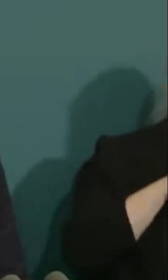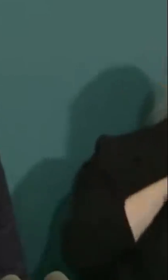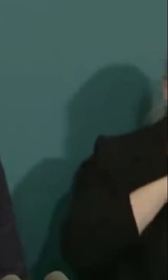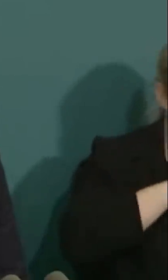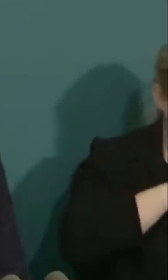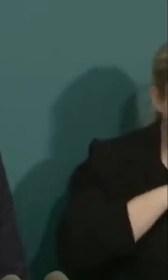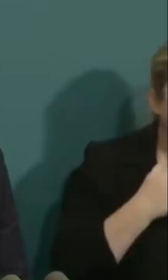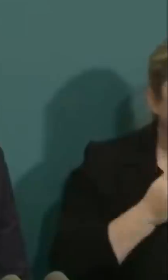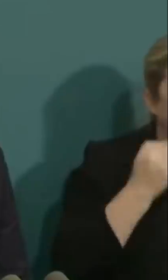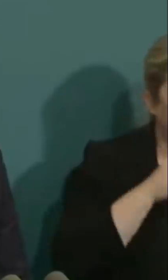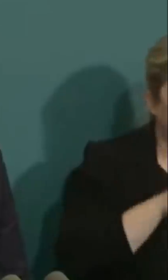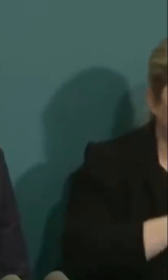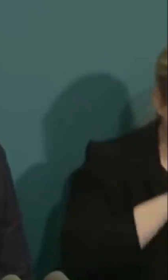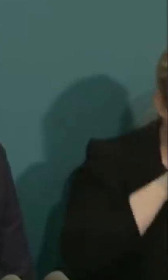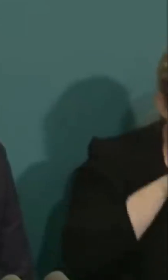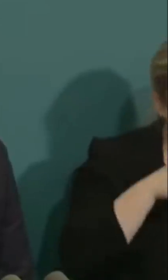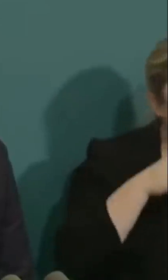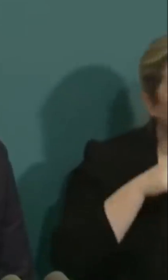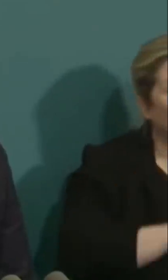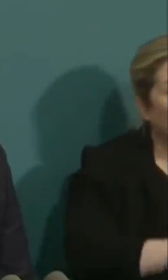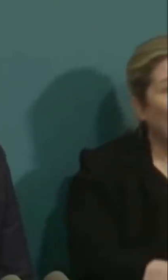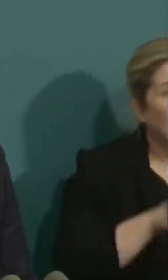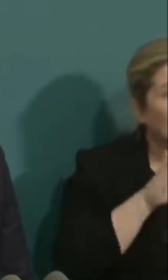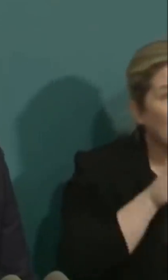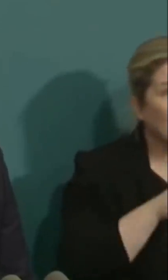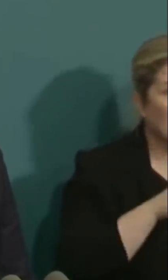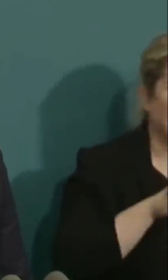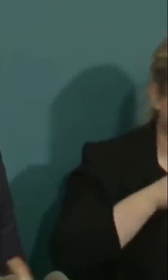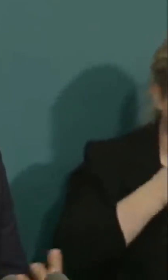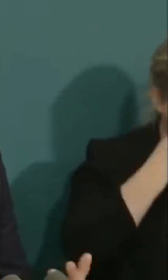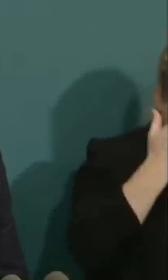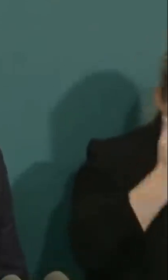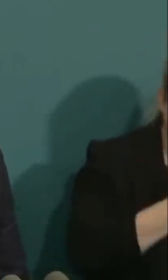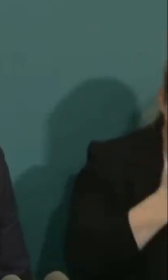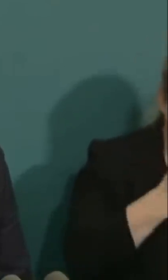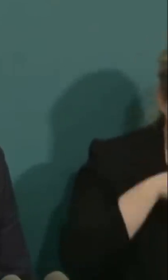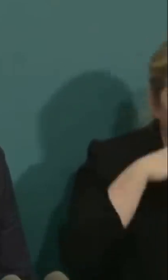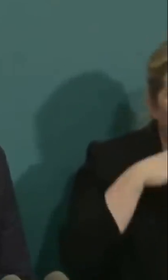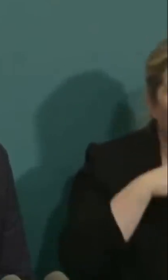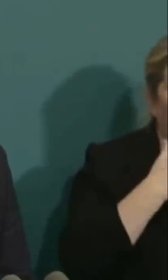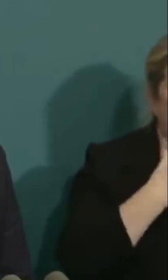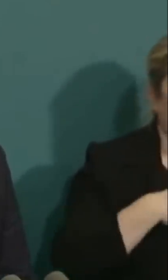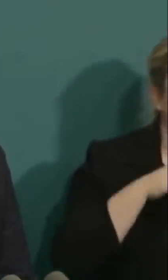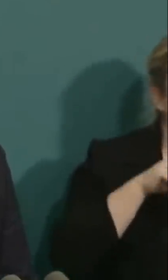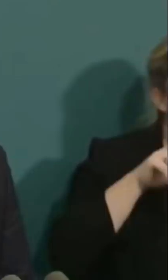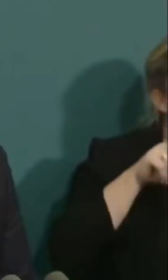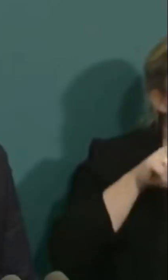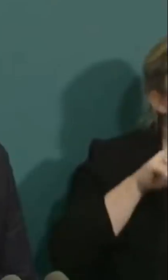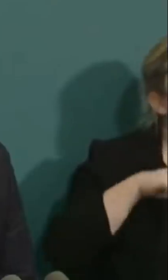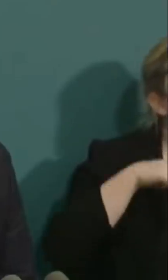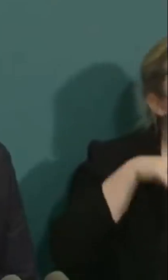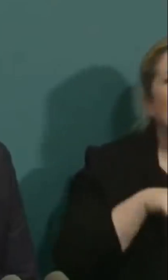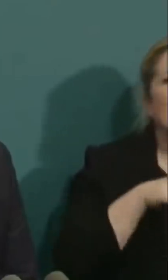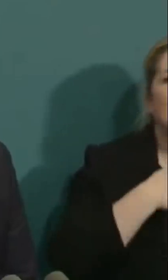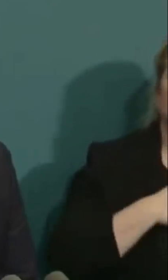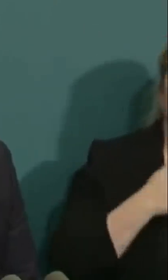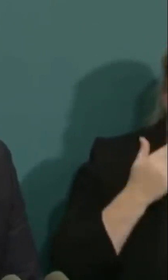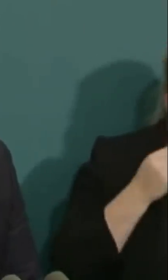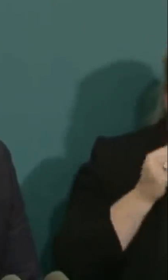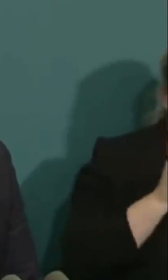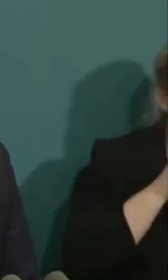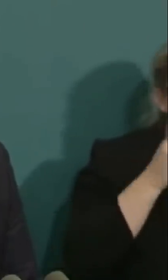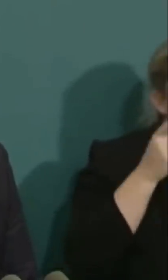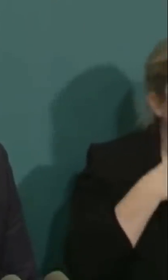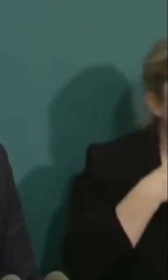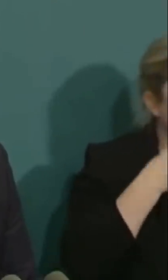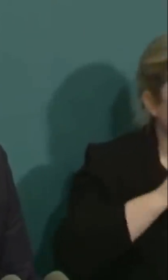to go down that route, it would be most likely for a year or more. New Zealand only announced in the last few hours that they intended to keep their borders